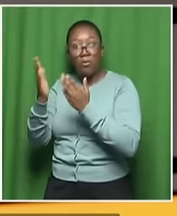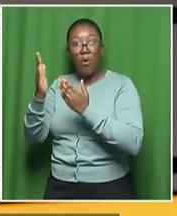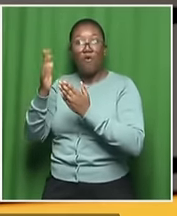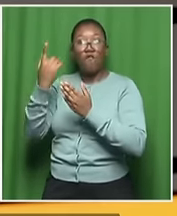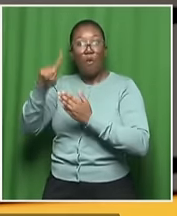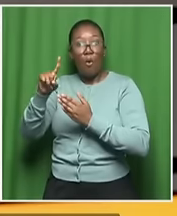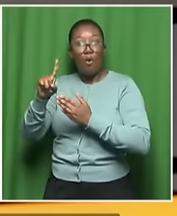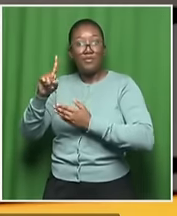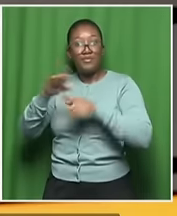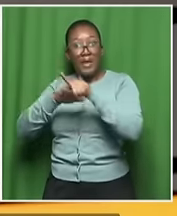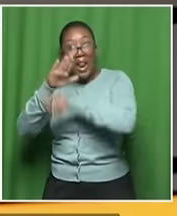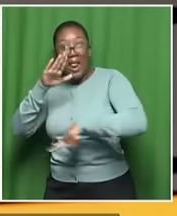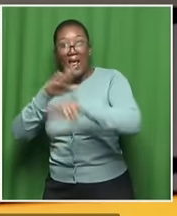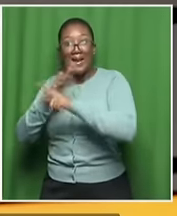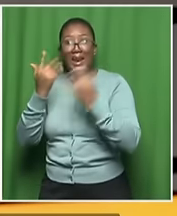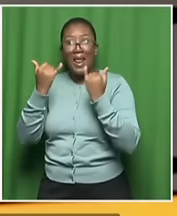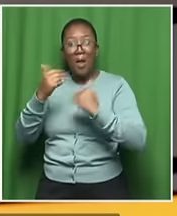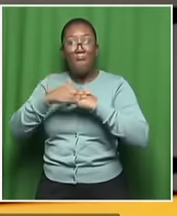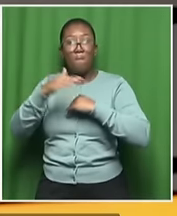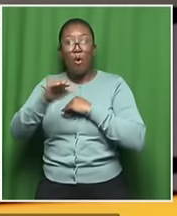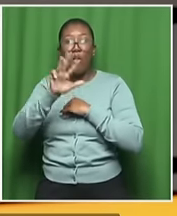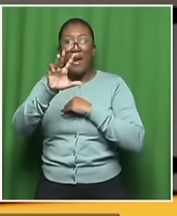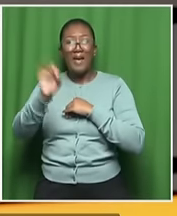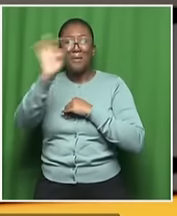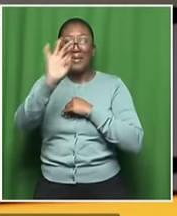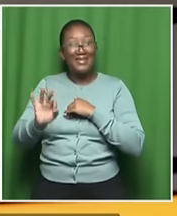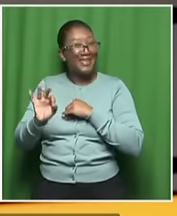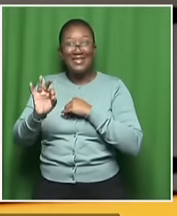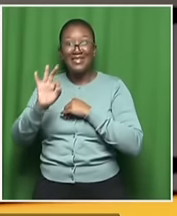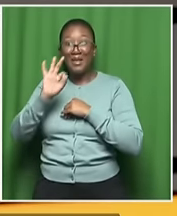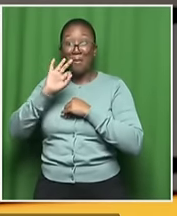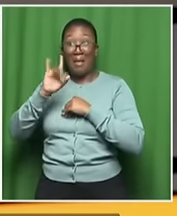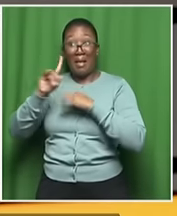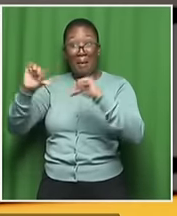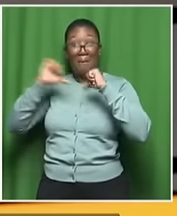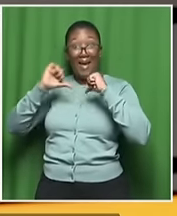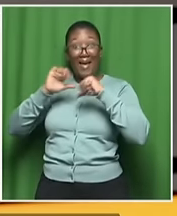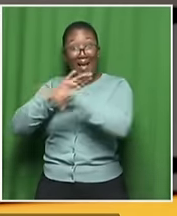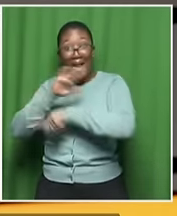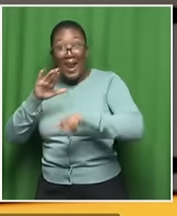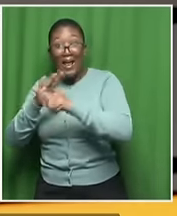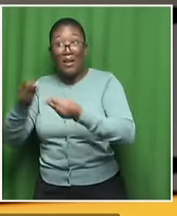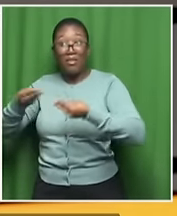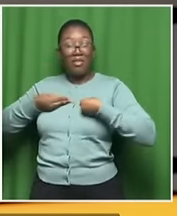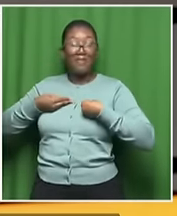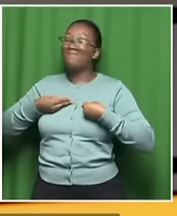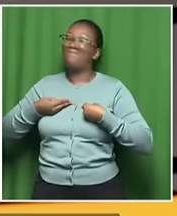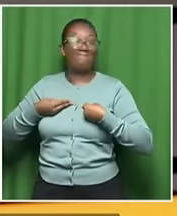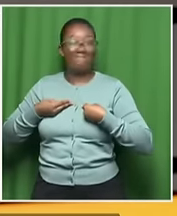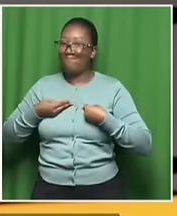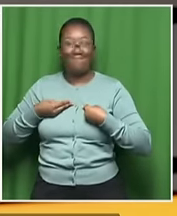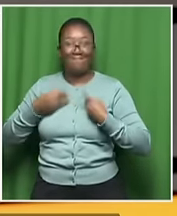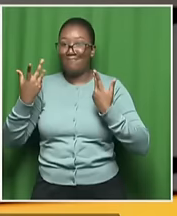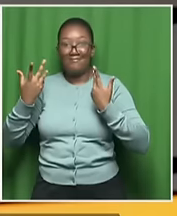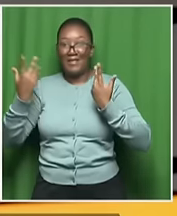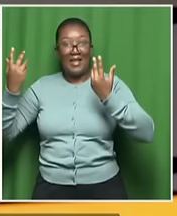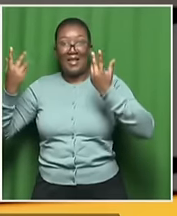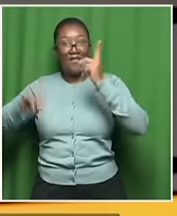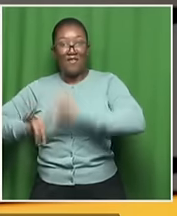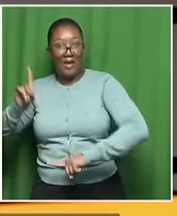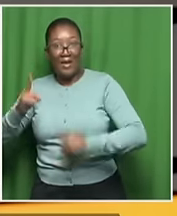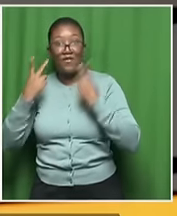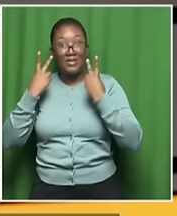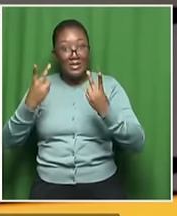reform, 90% of them were failures. And that's not what the Freedom Front Plus says. It's in the annual reports of